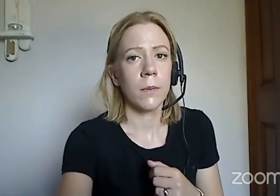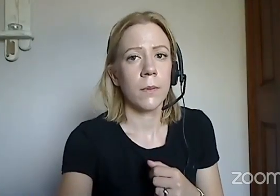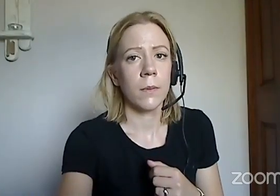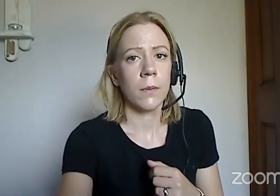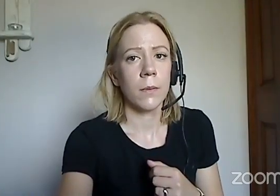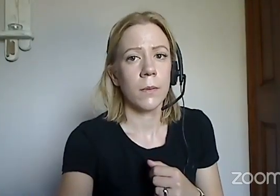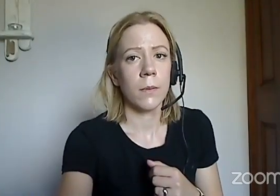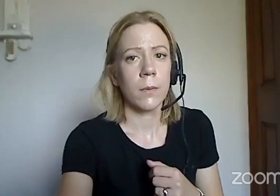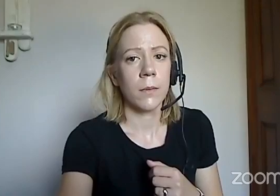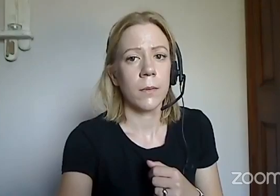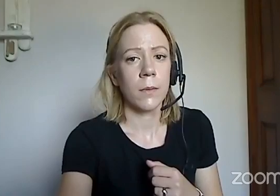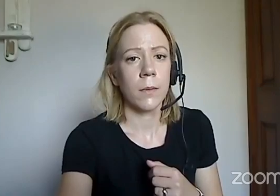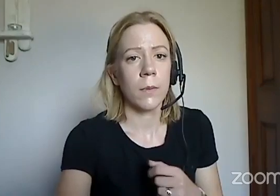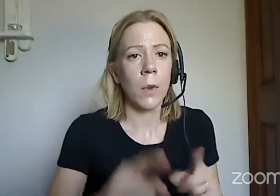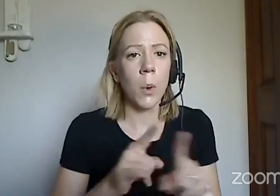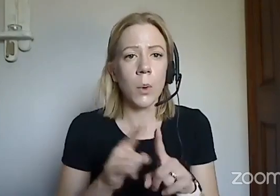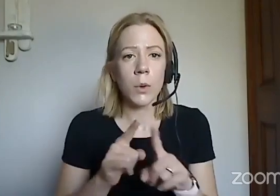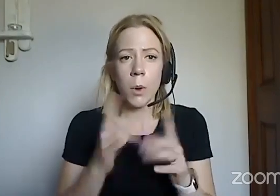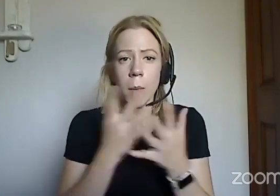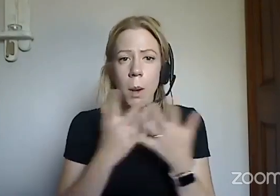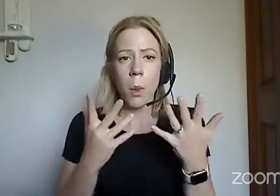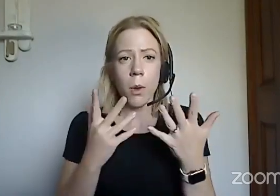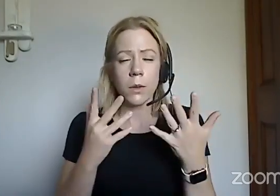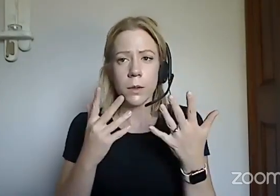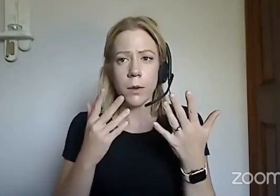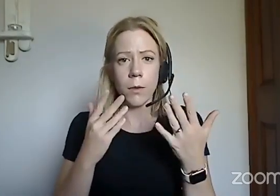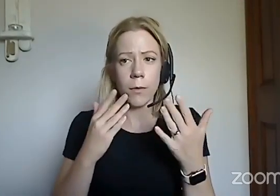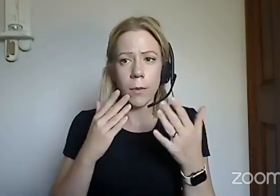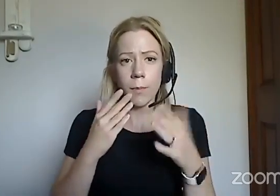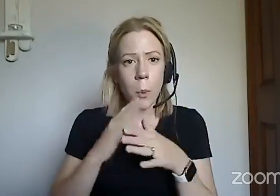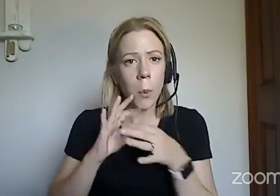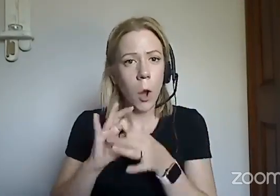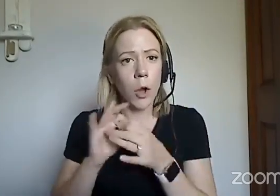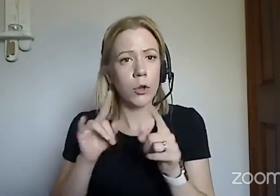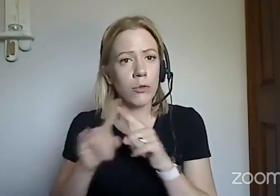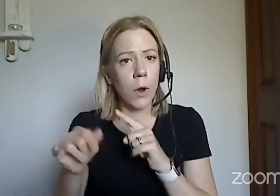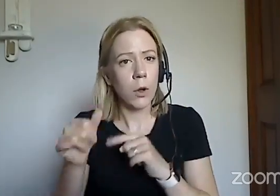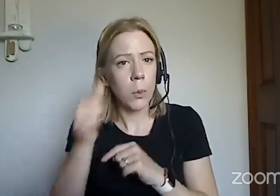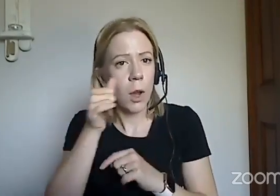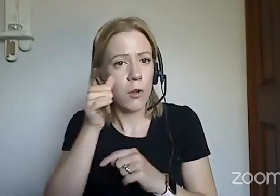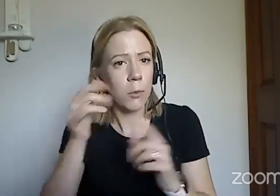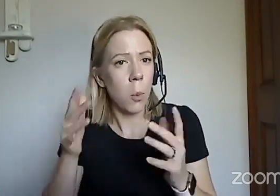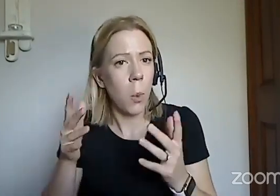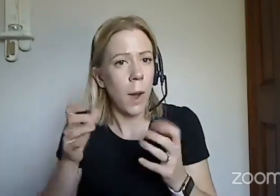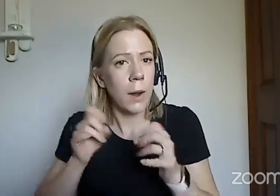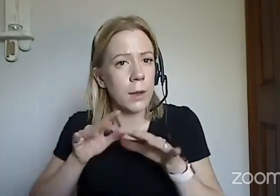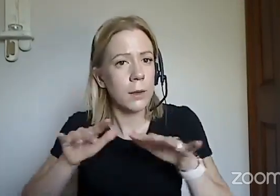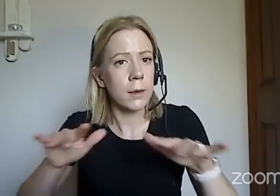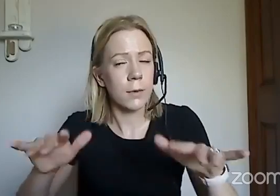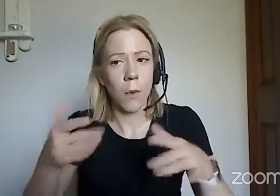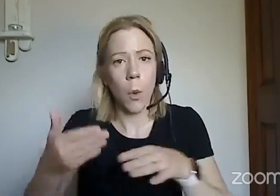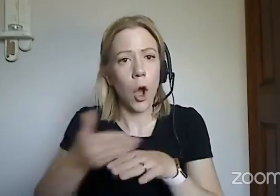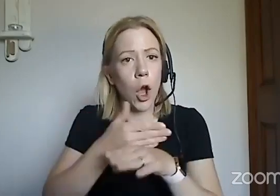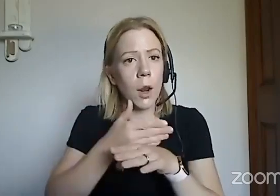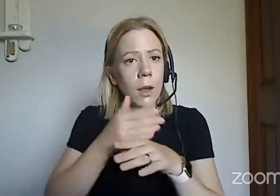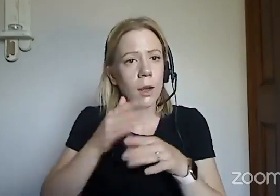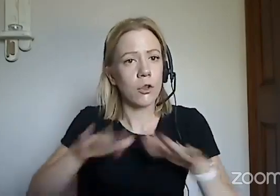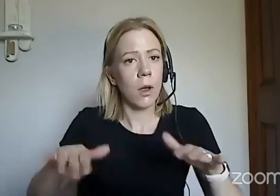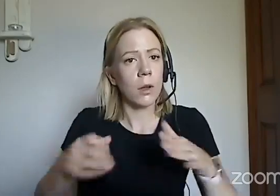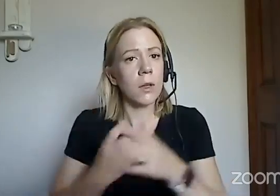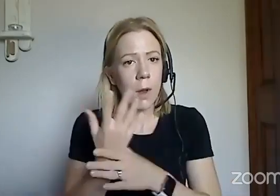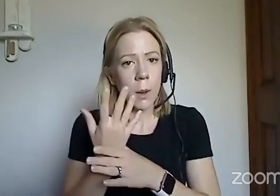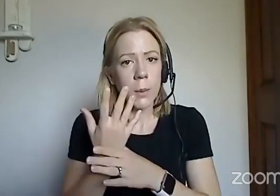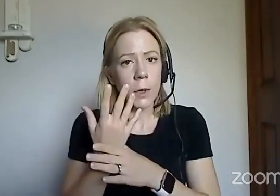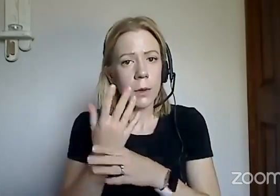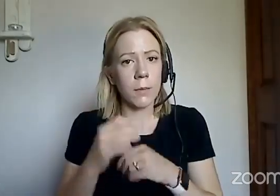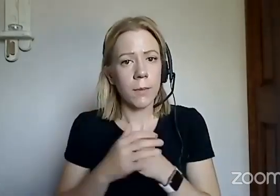rehabilitation workers to help raise awareness among them about the importance of early childhood development. And